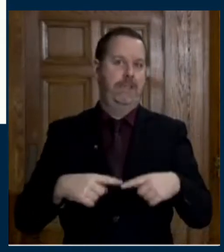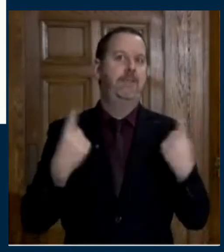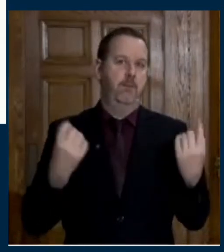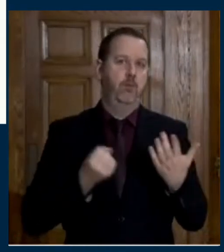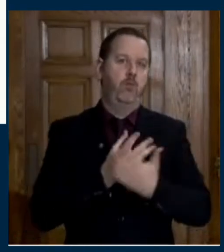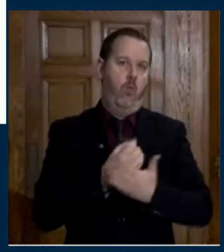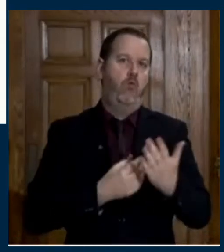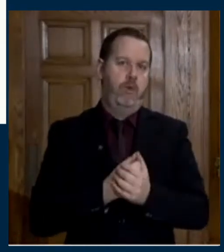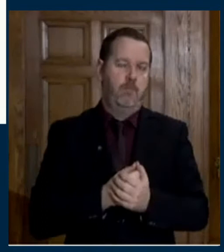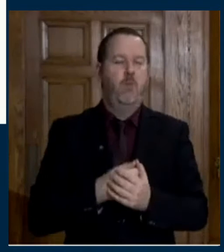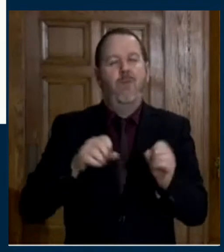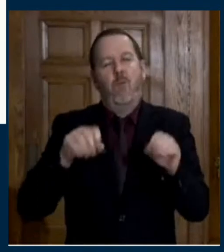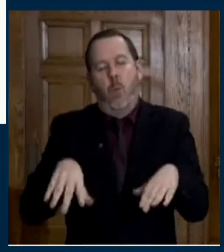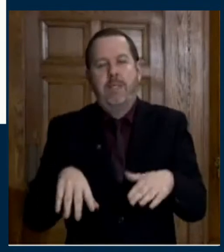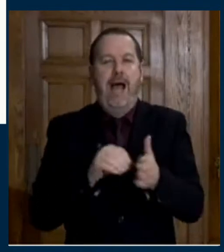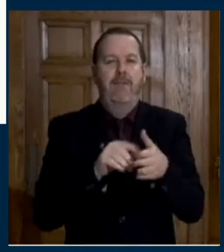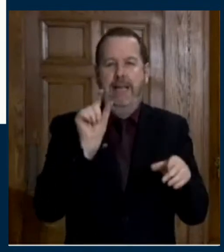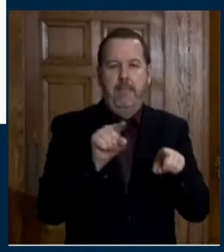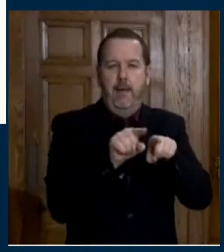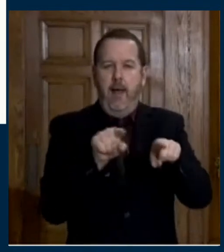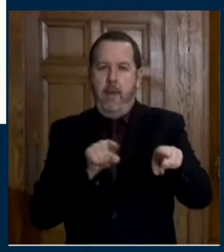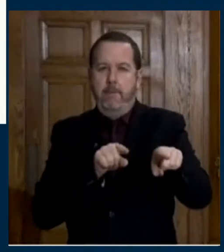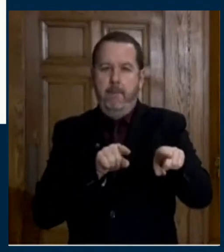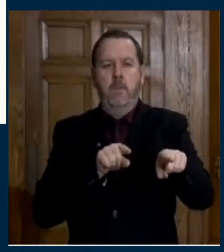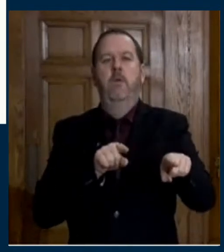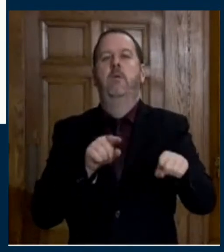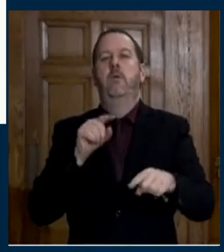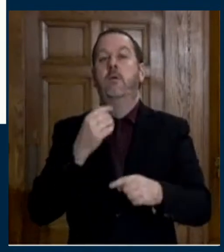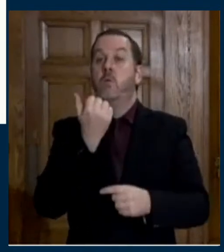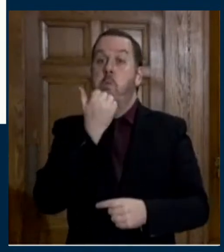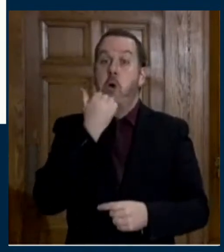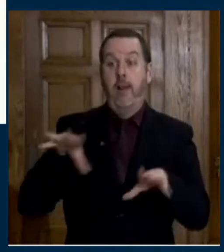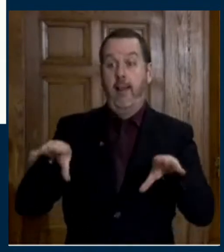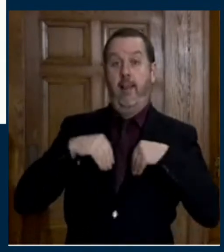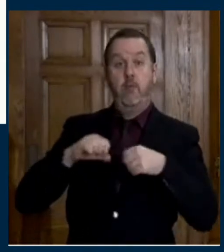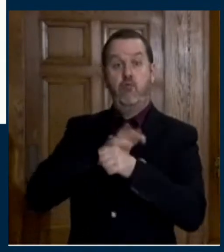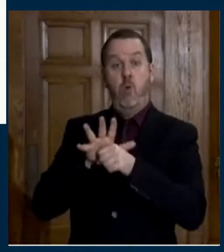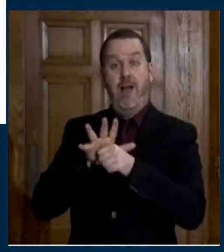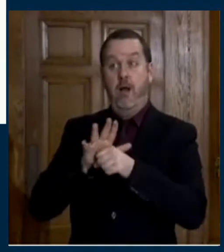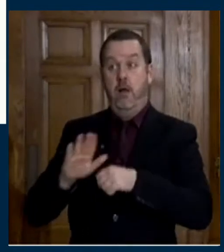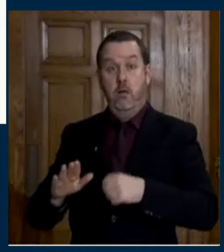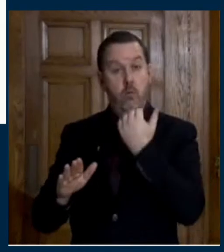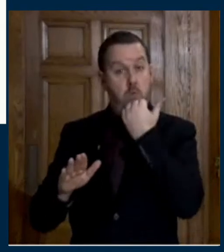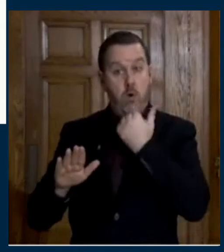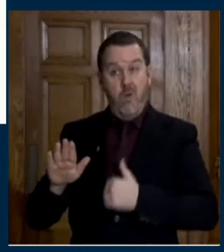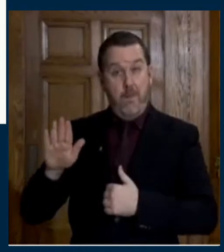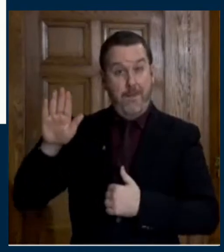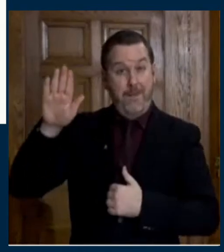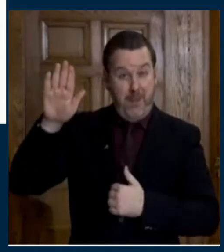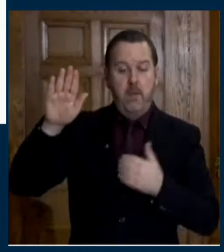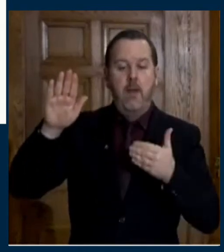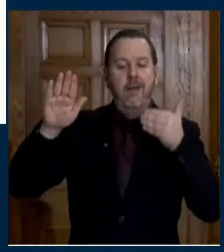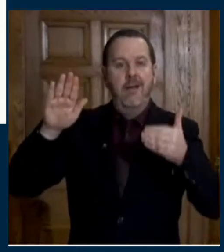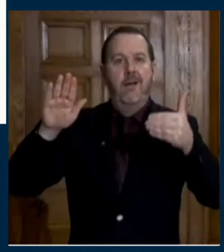lag period, a delay between cases peaking, people becoming infected, and then a number of days